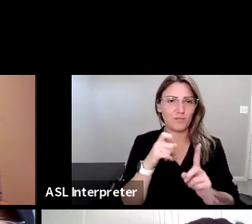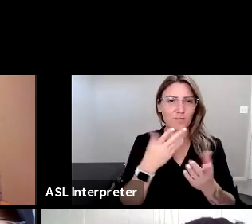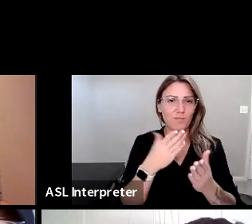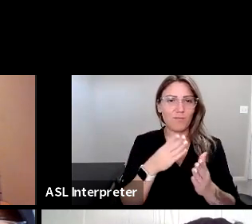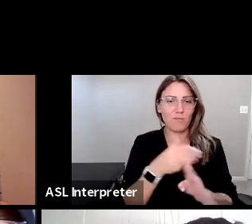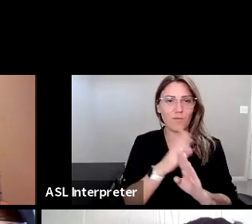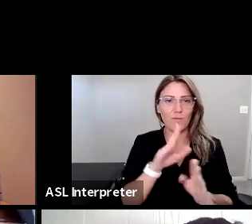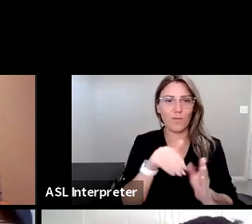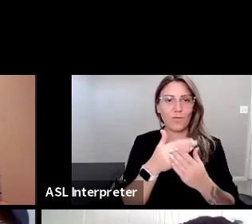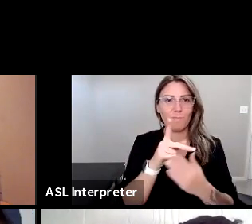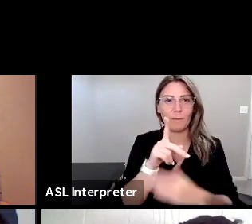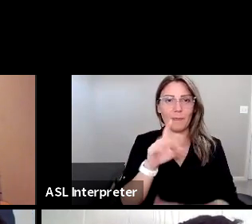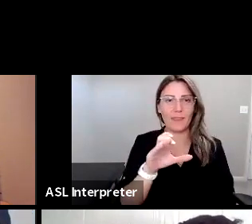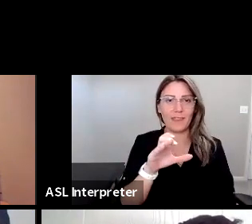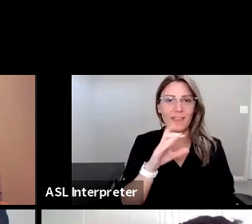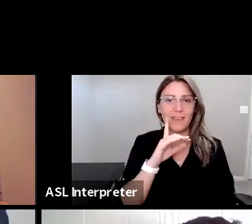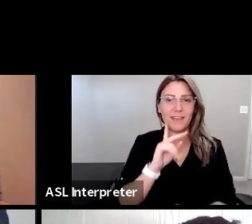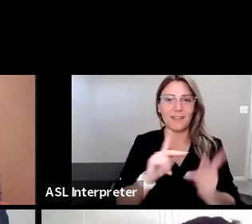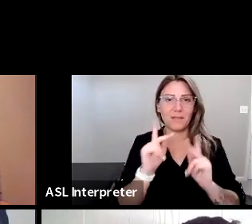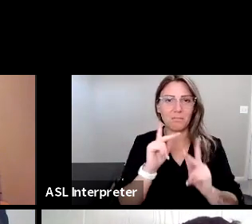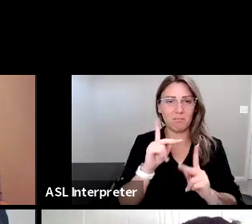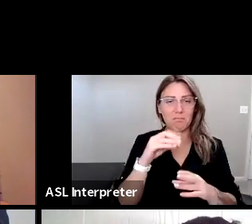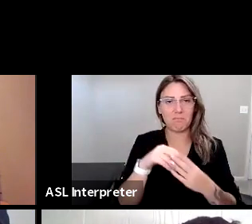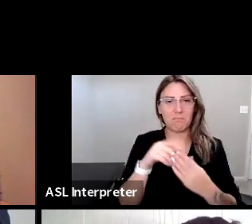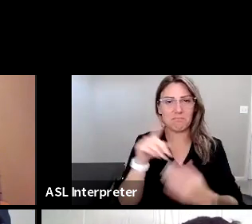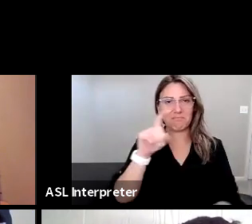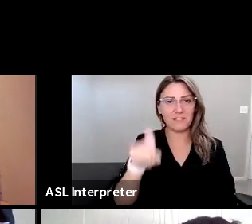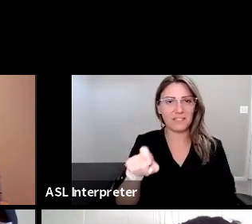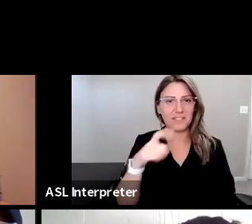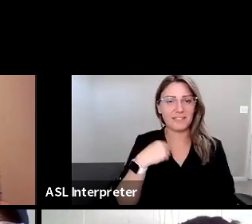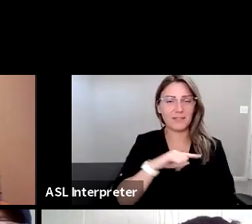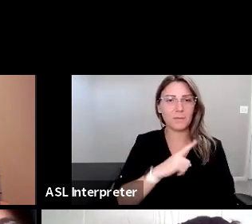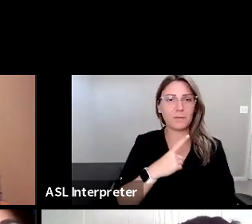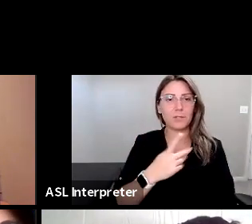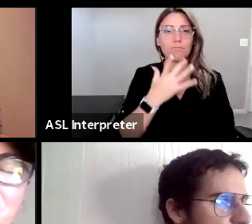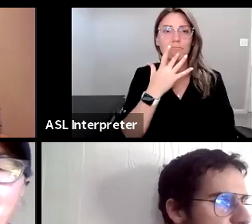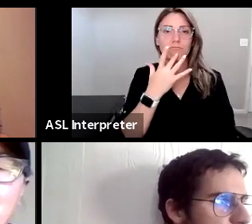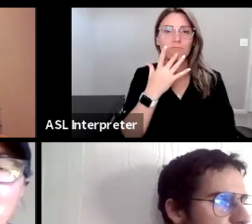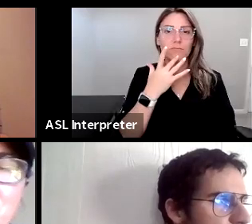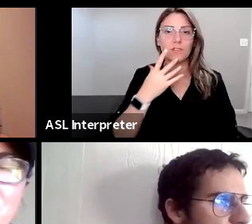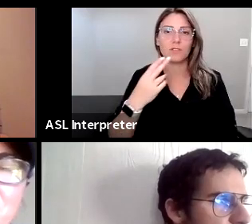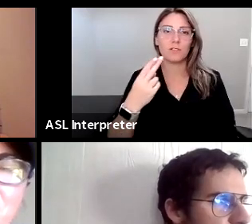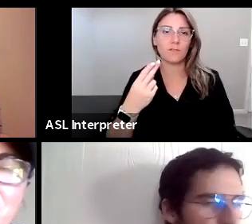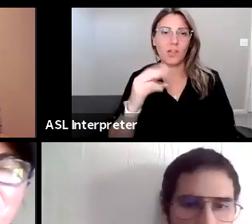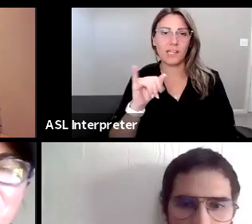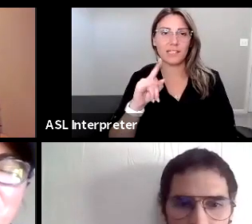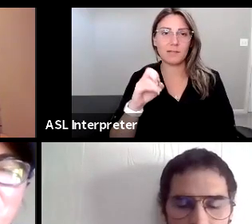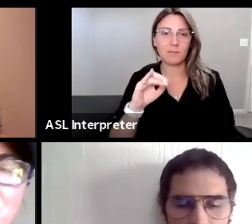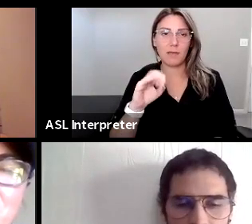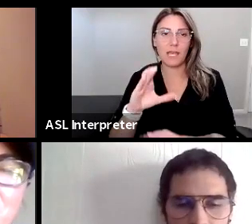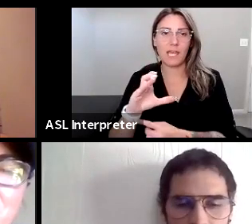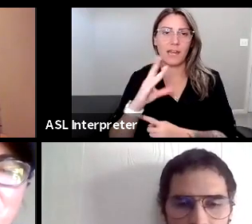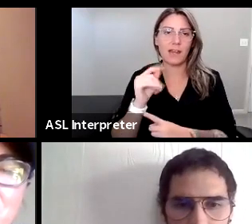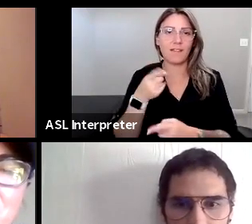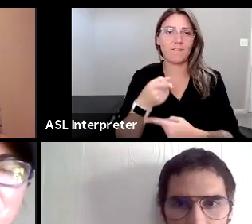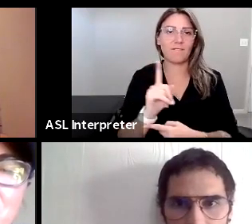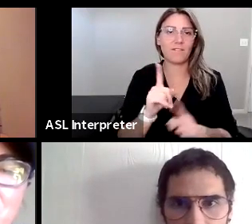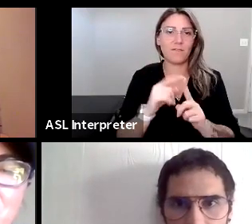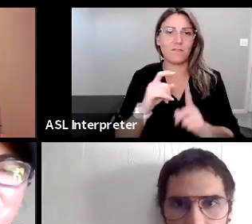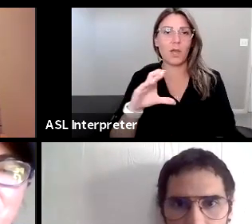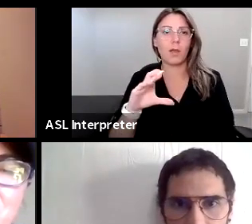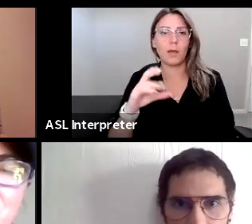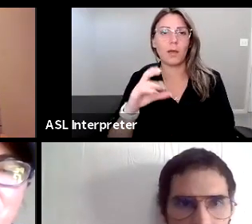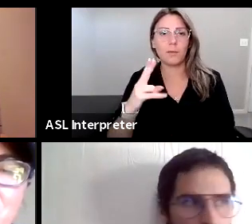in Texas seem to prefer the term Hispanic and were also offended by the term Chicano, Chicana. This is